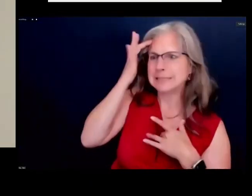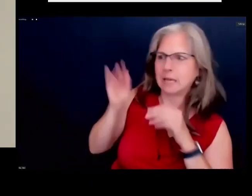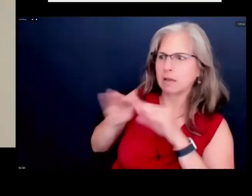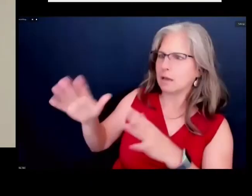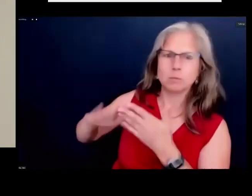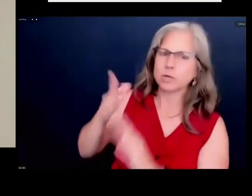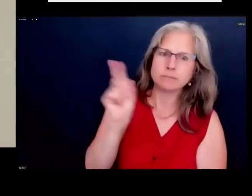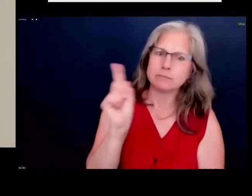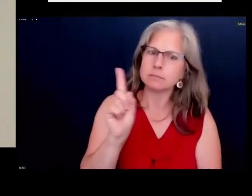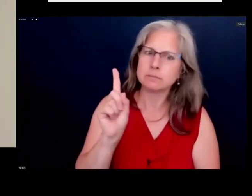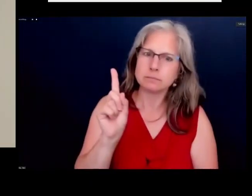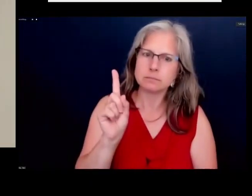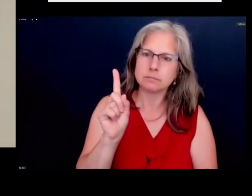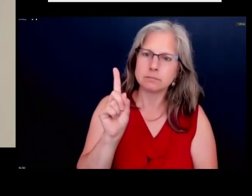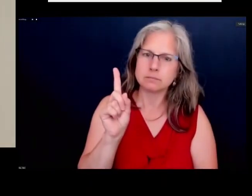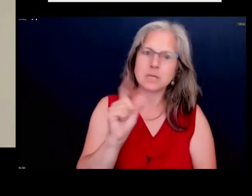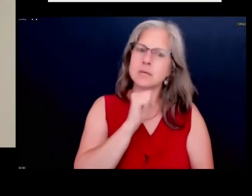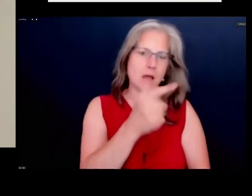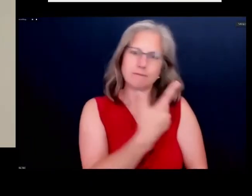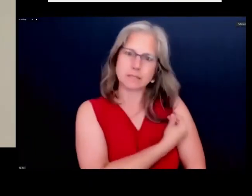communities.